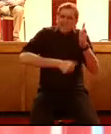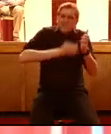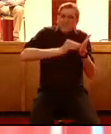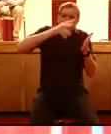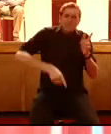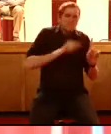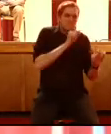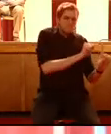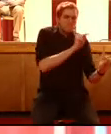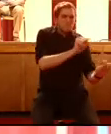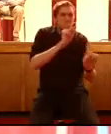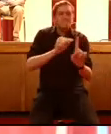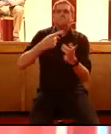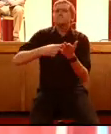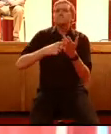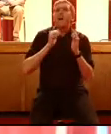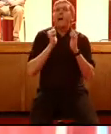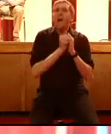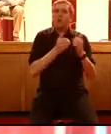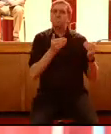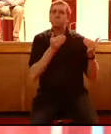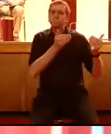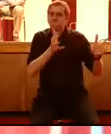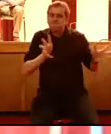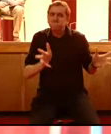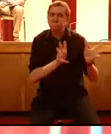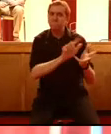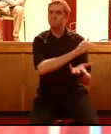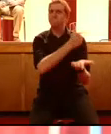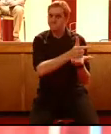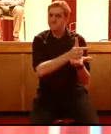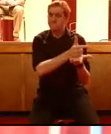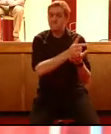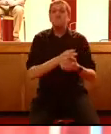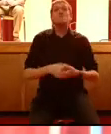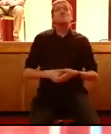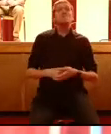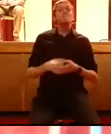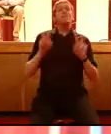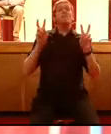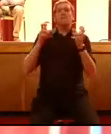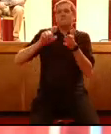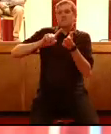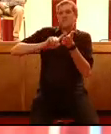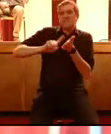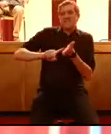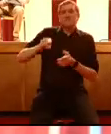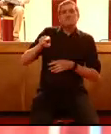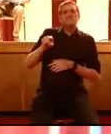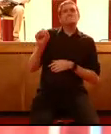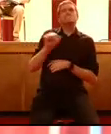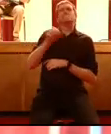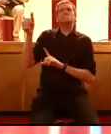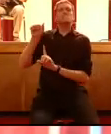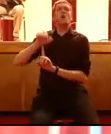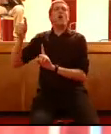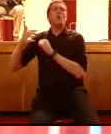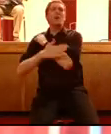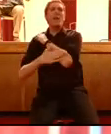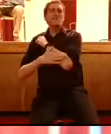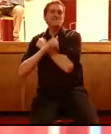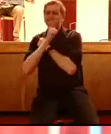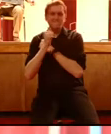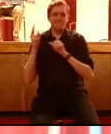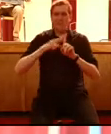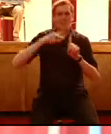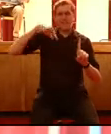get across the finish line to graduation. The so-called investigation that has been compared to Manatee County does not apply here.